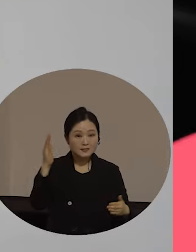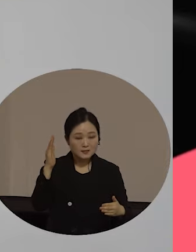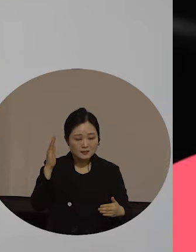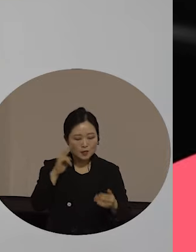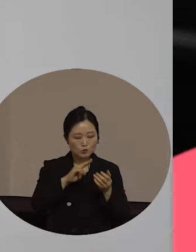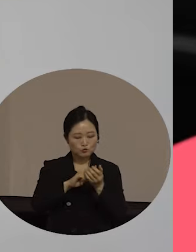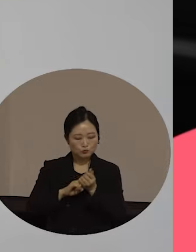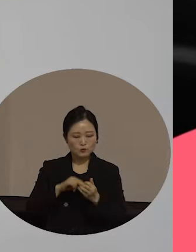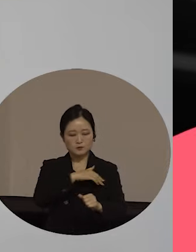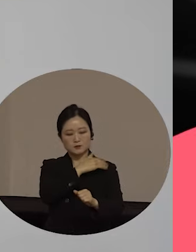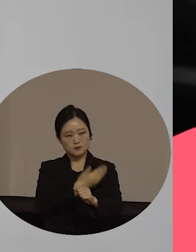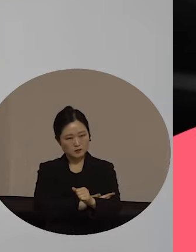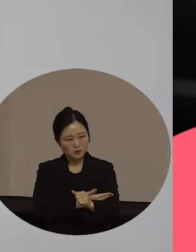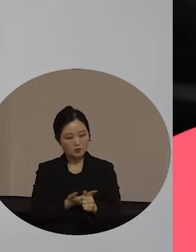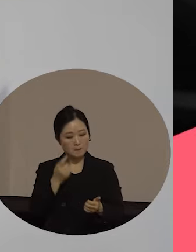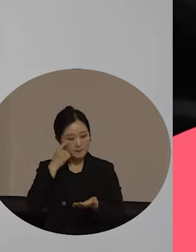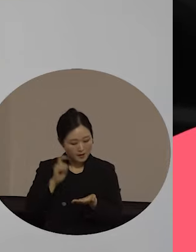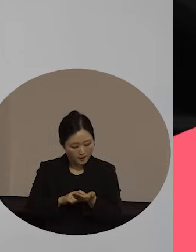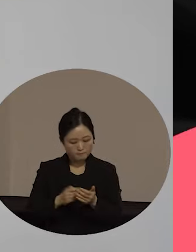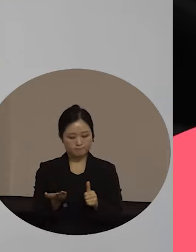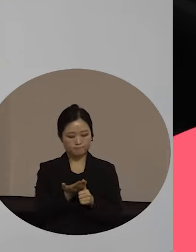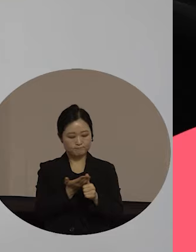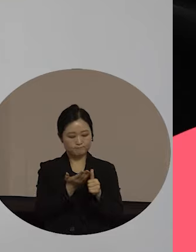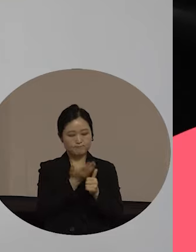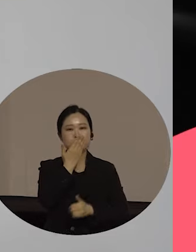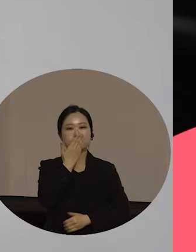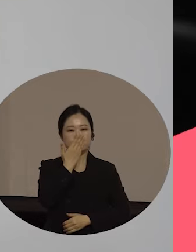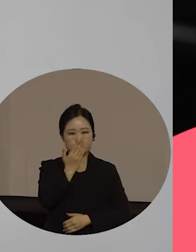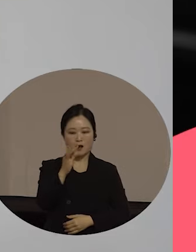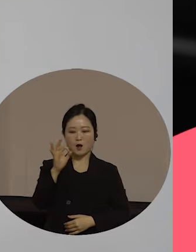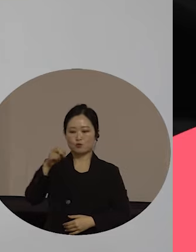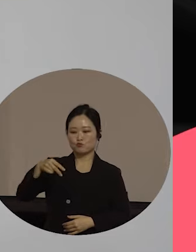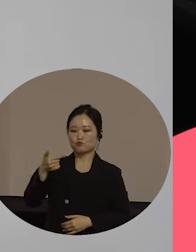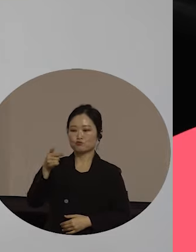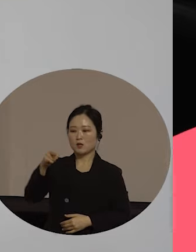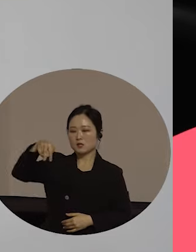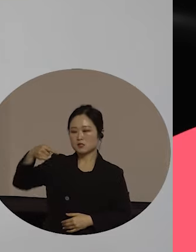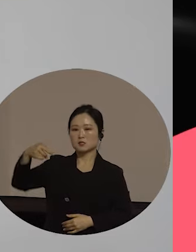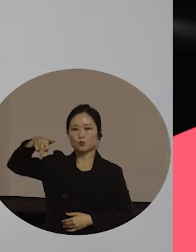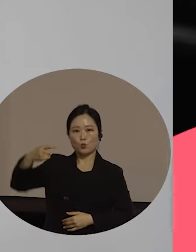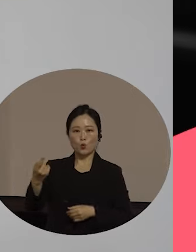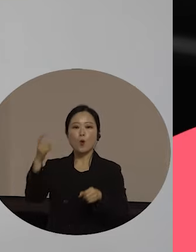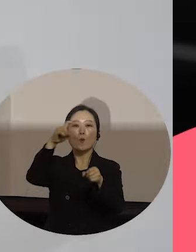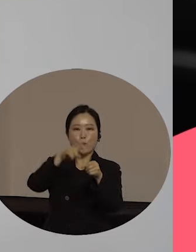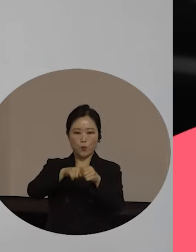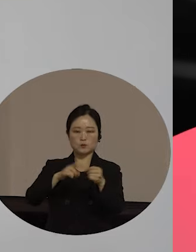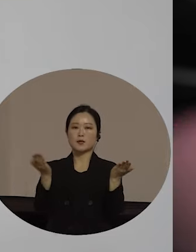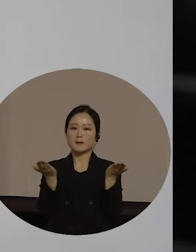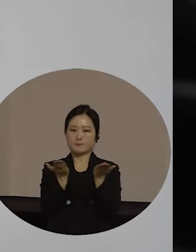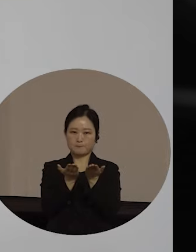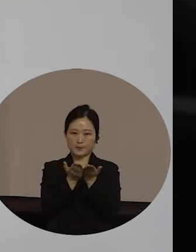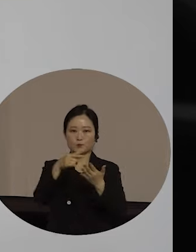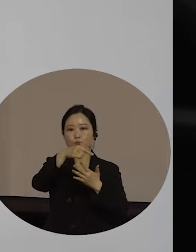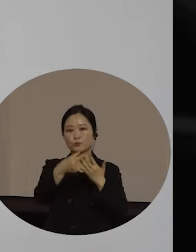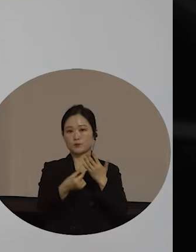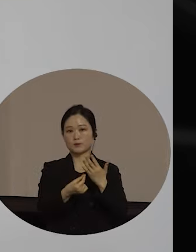education programs in the US with those in each of the countries represented here on the panel. Would you please share